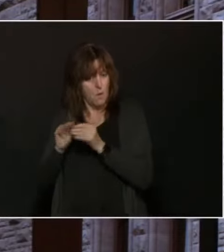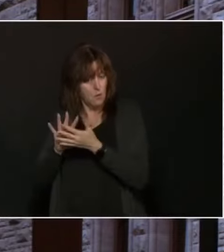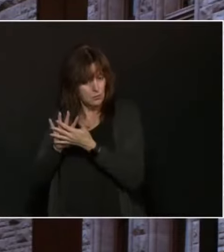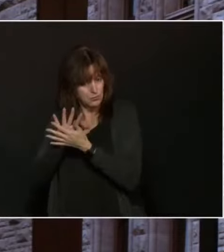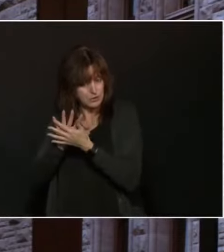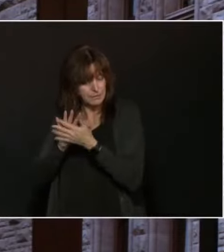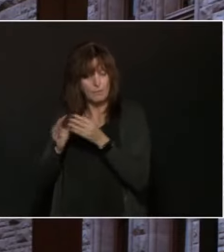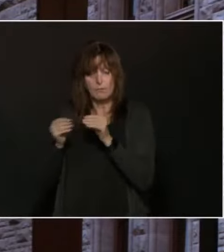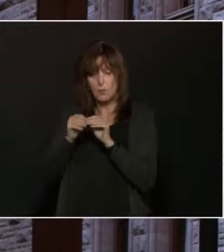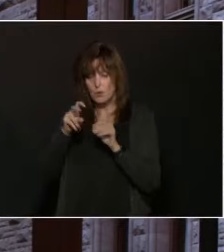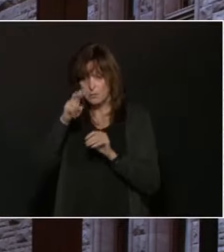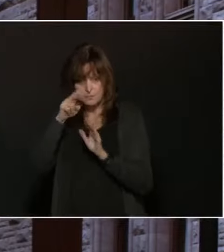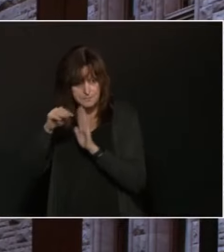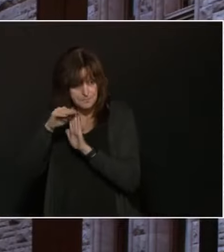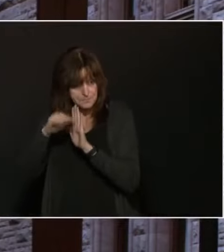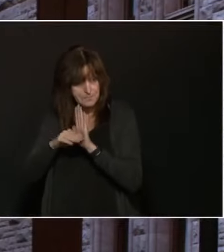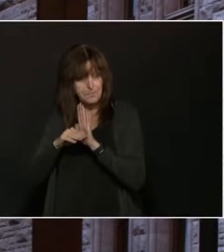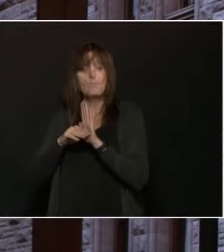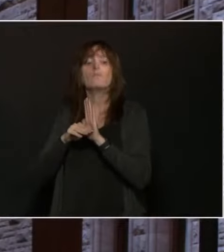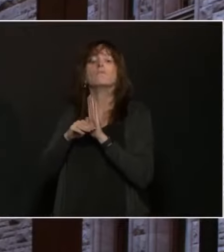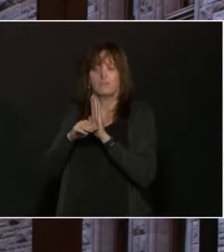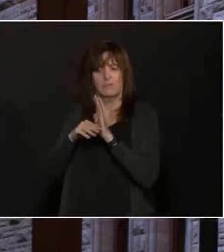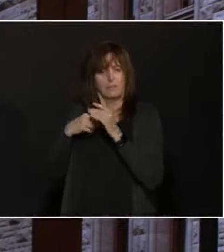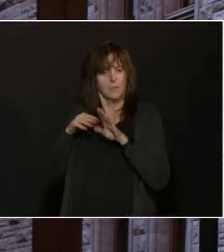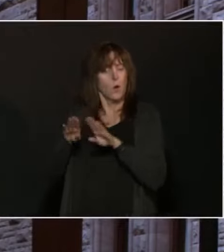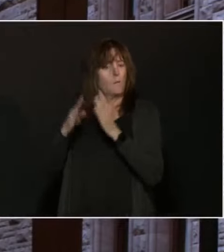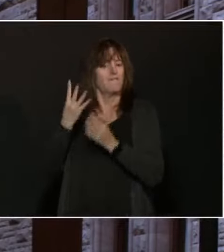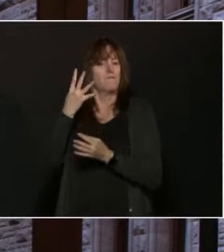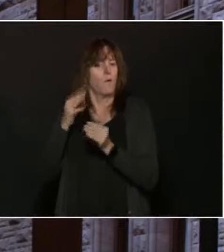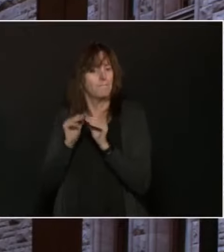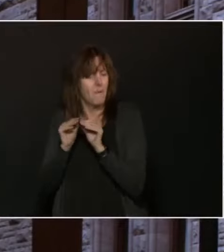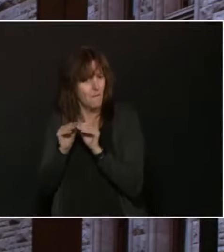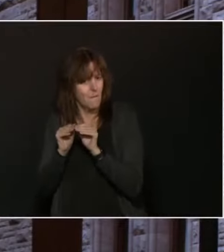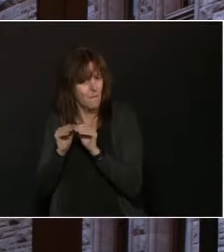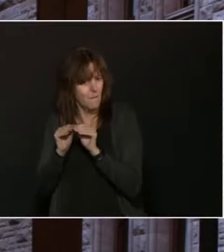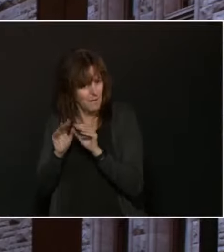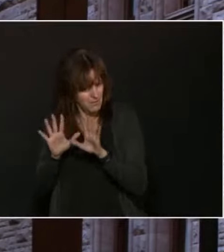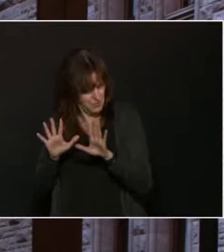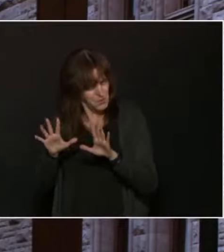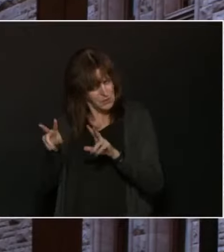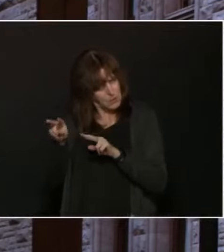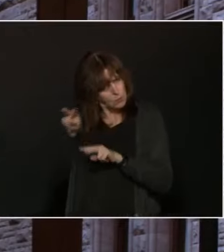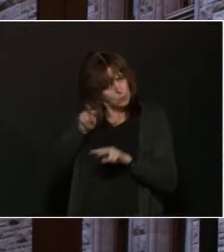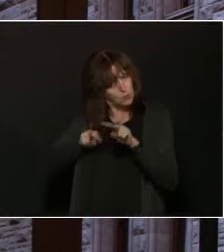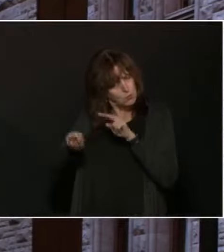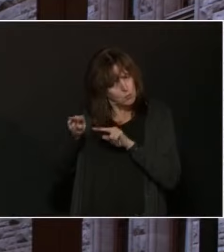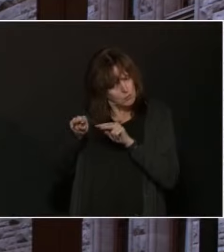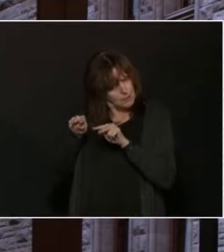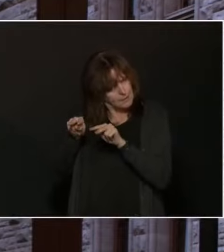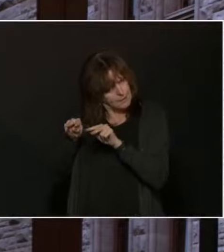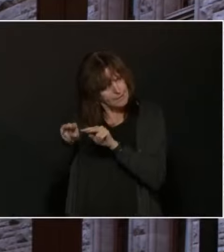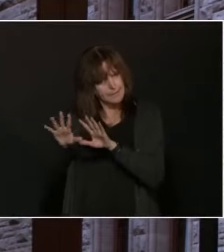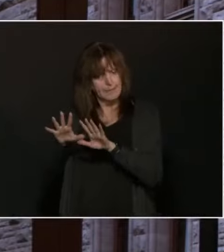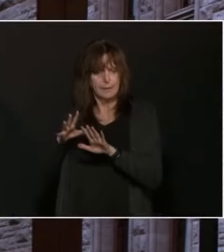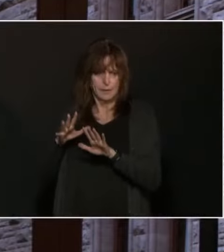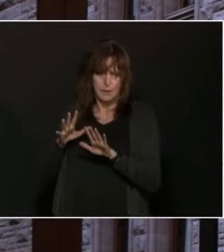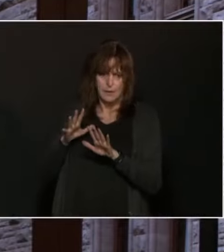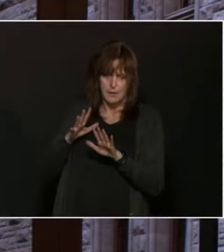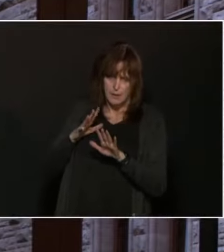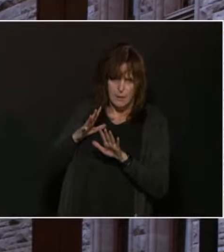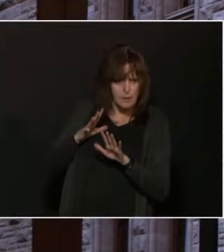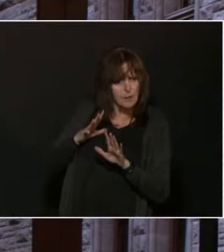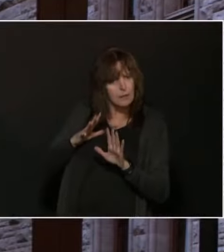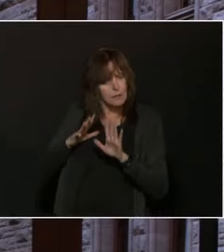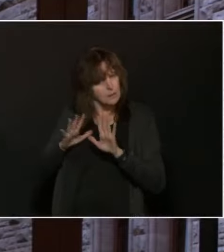place, we want those to happen so that you can assess very quickly and to keep those students out of the